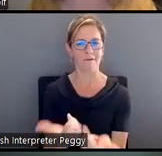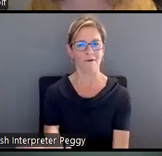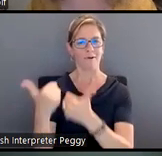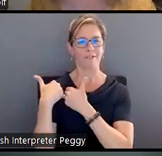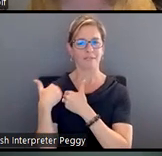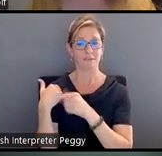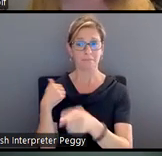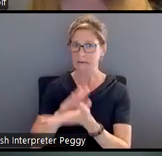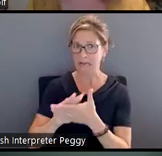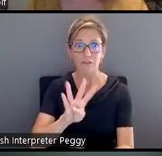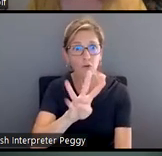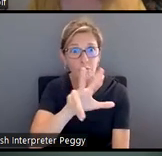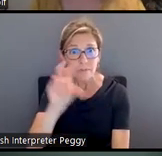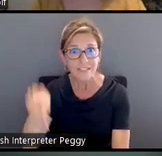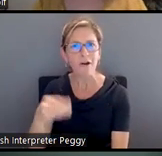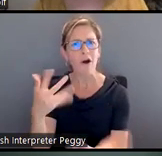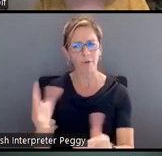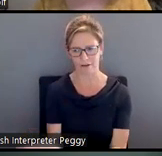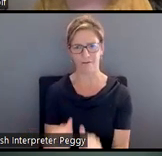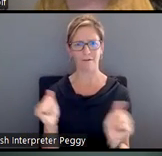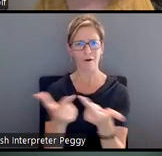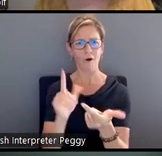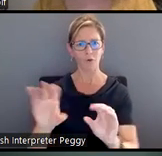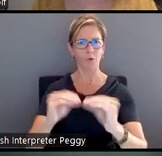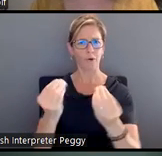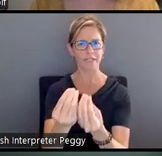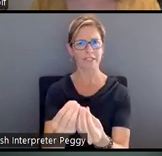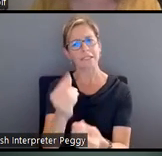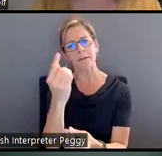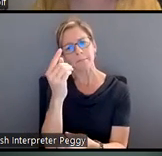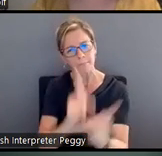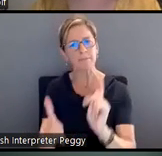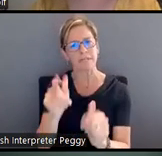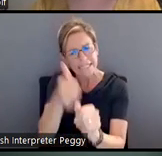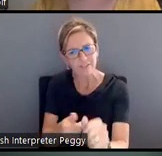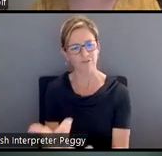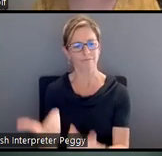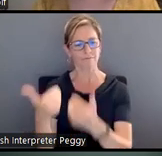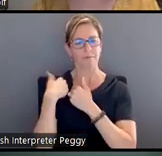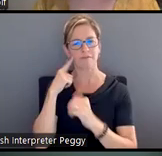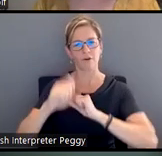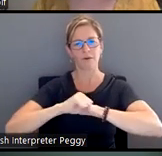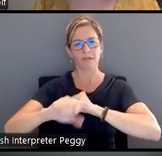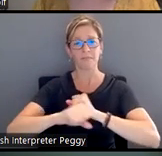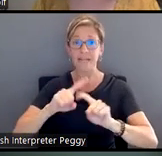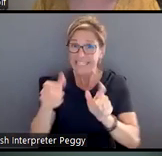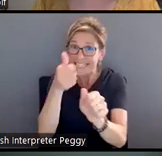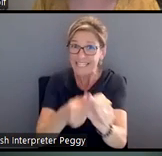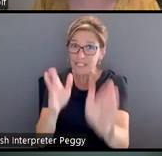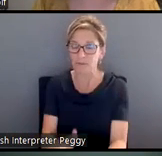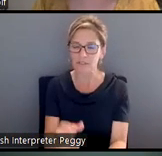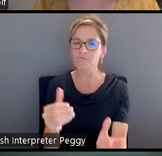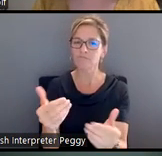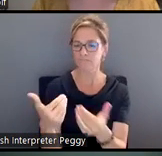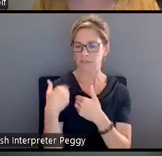that 43% of you already said that. That's terrific. But yes, everyone needs to take some responsibility for the